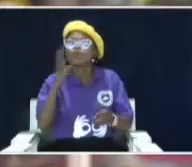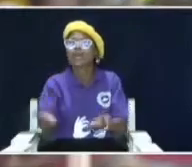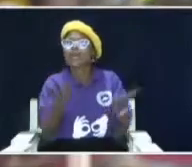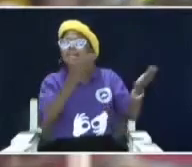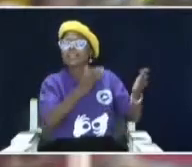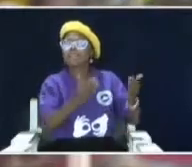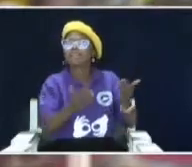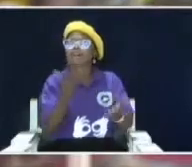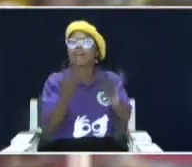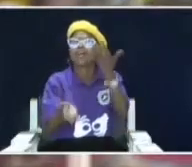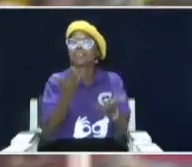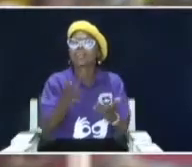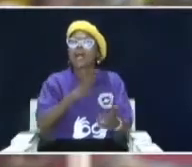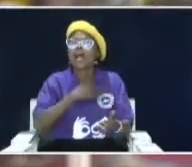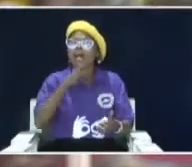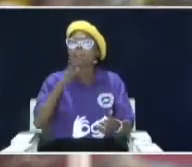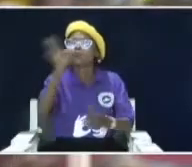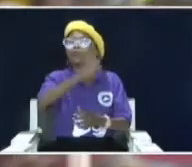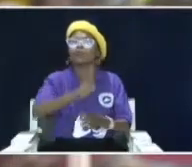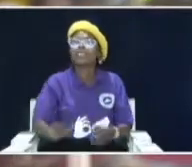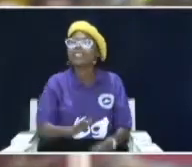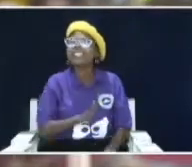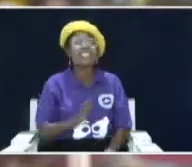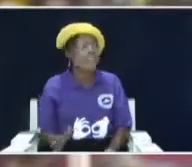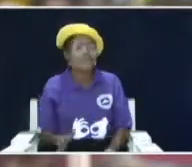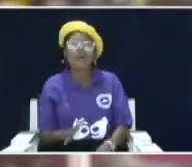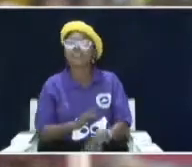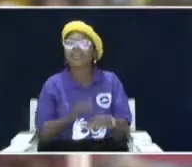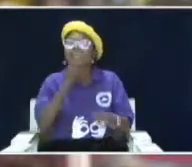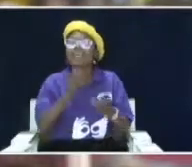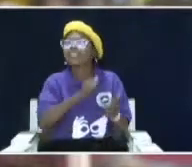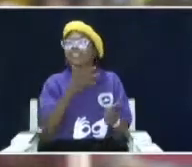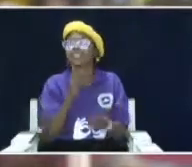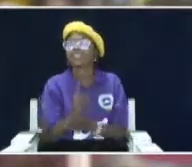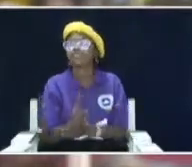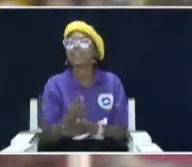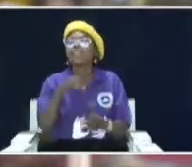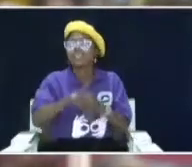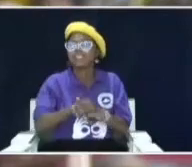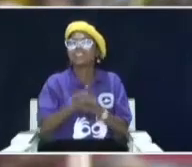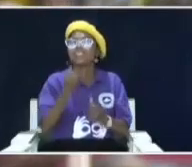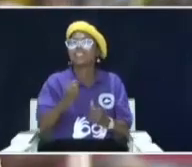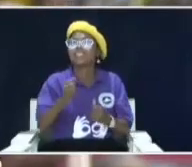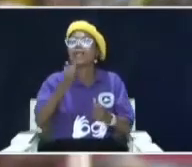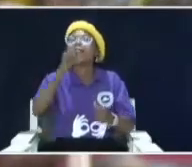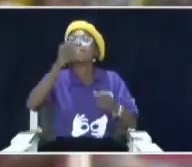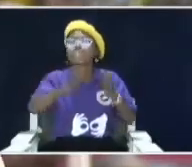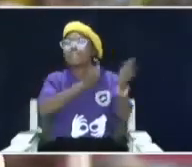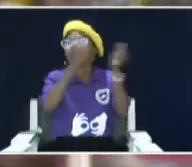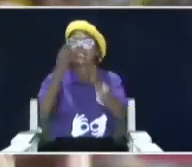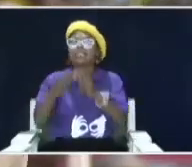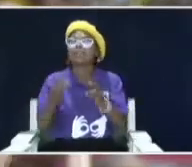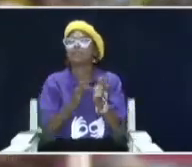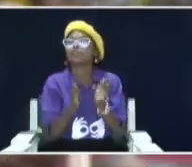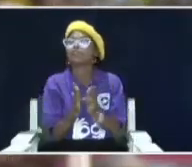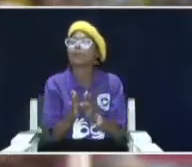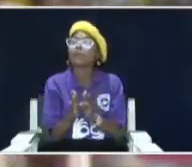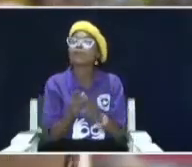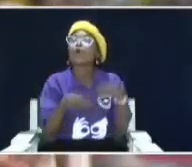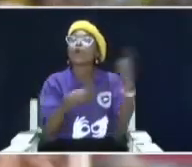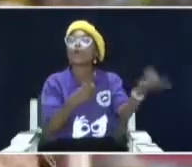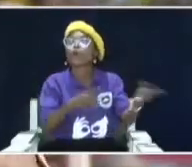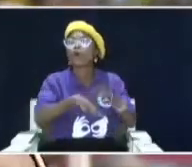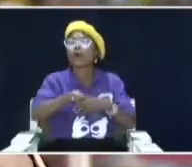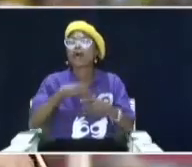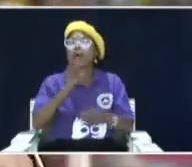fire. And you will never lack anything. In the mighty name of the Lord Jesus Christ. Go and